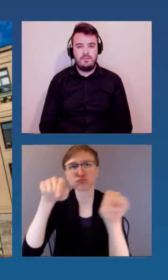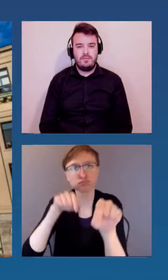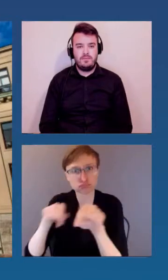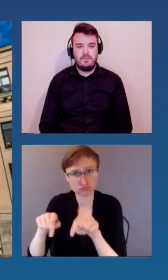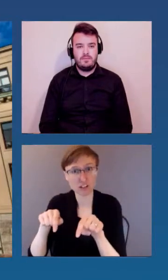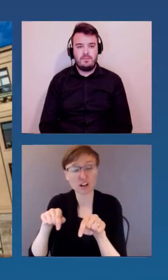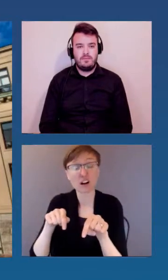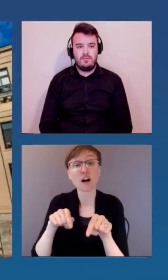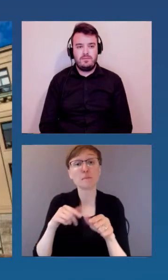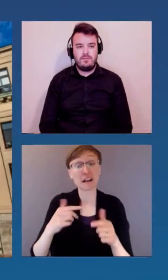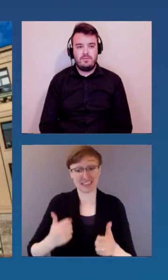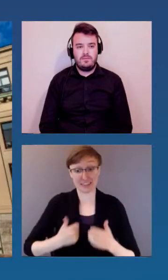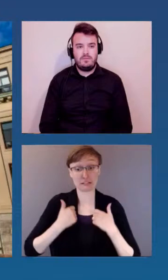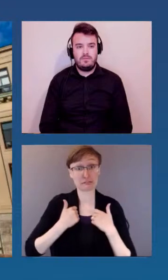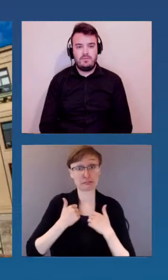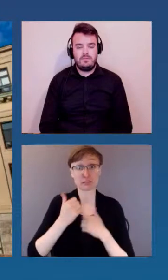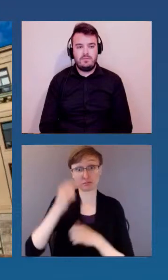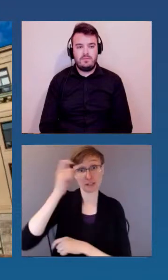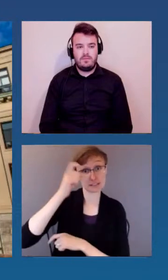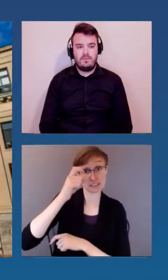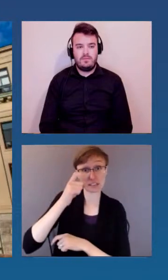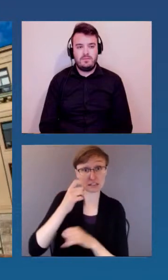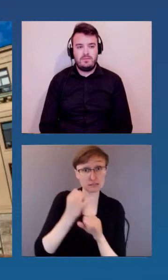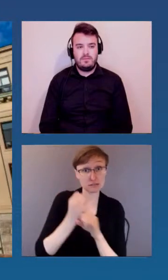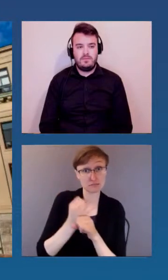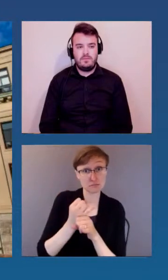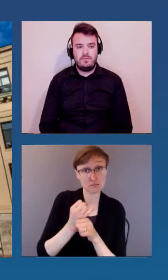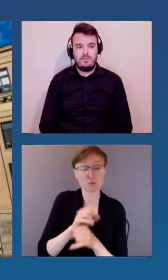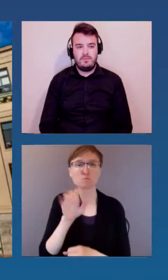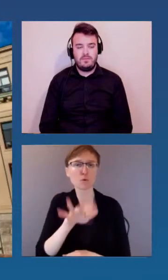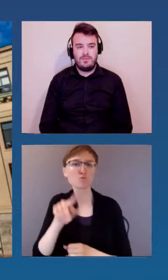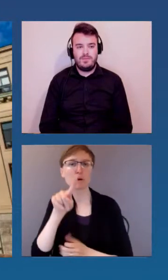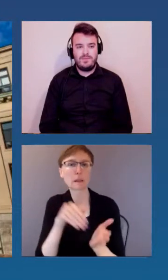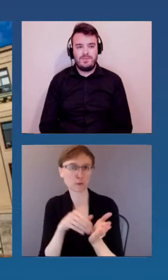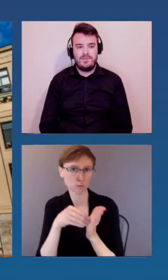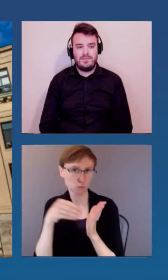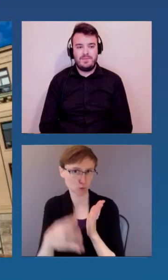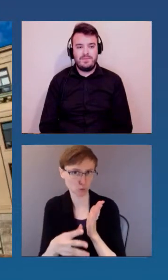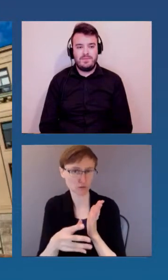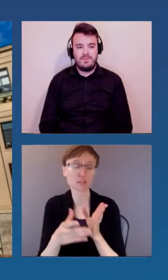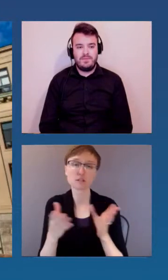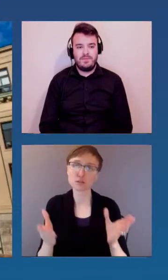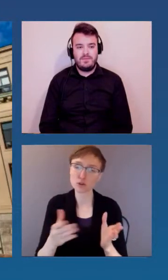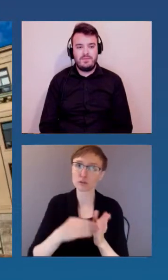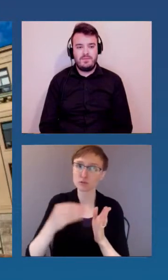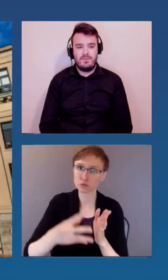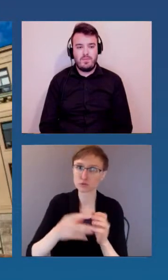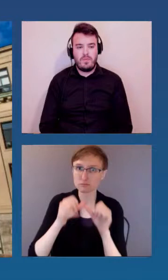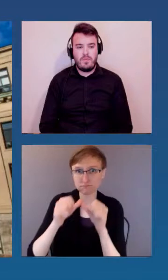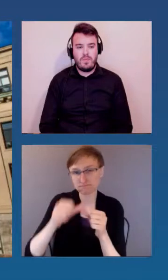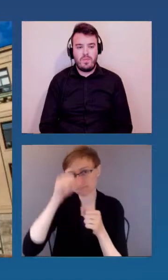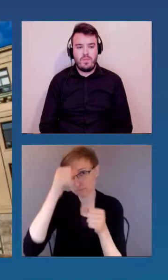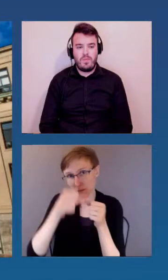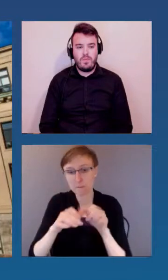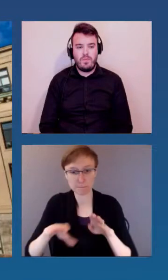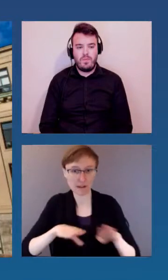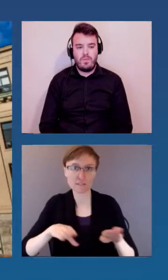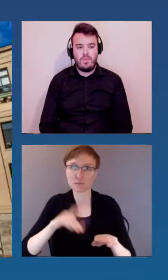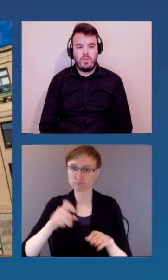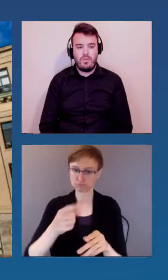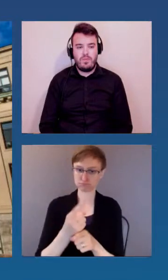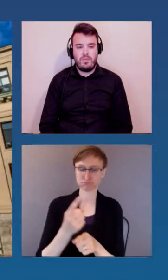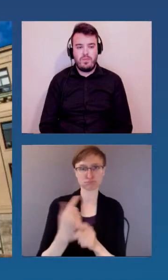But we've learned a lot about how we can work so that constructively with the community. Cet